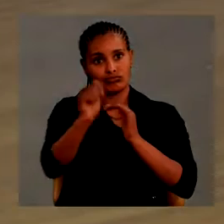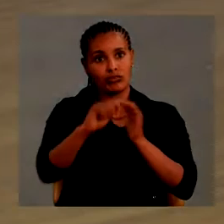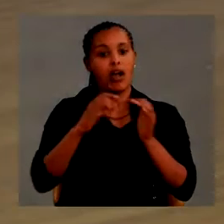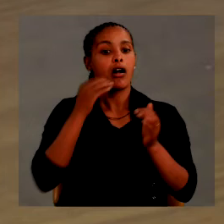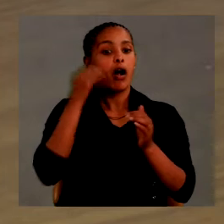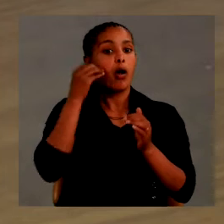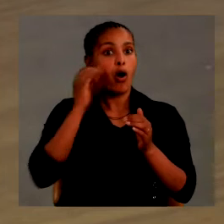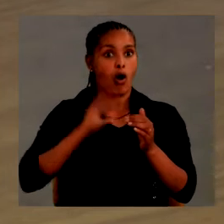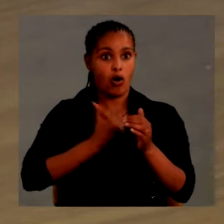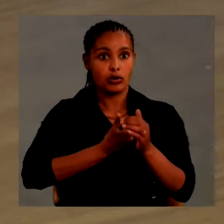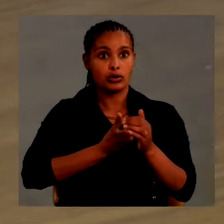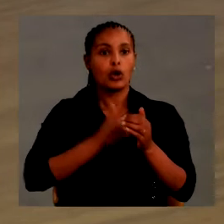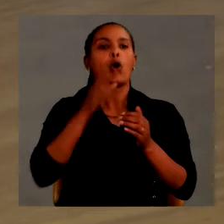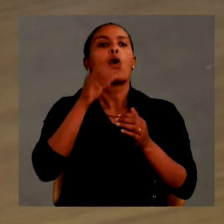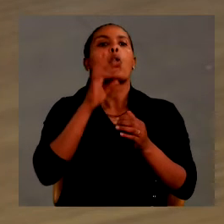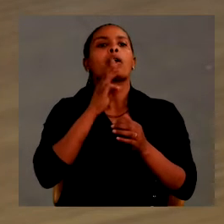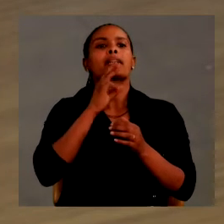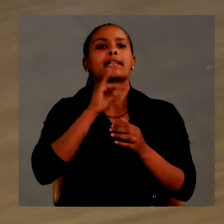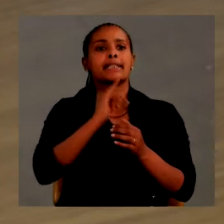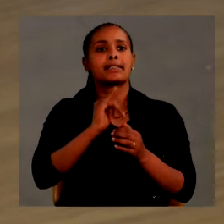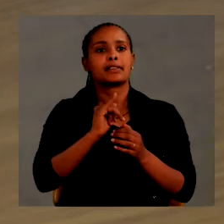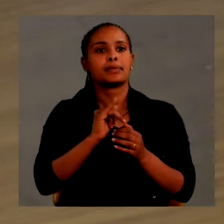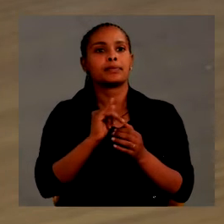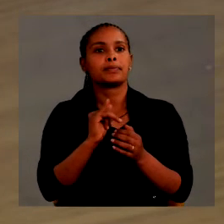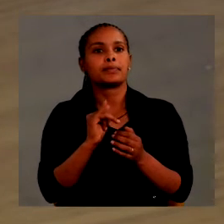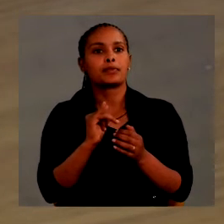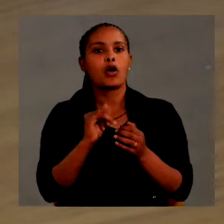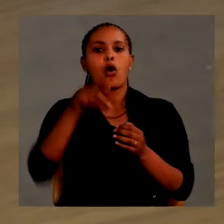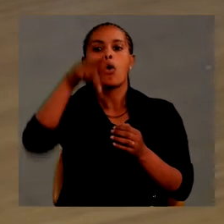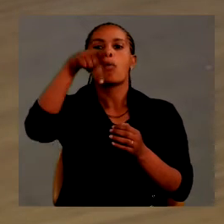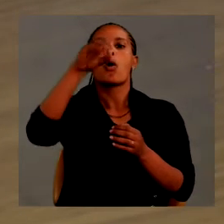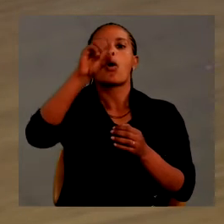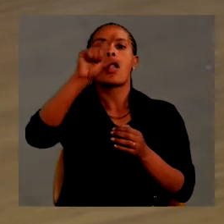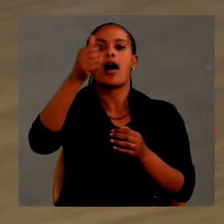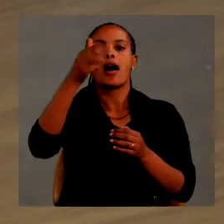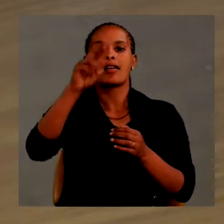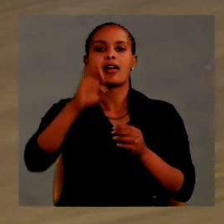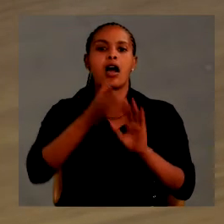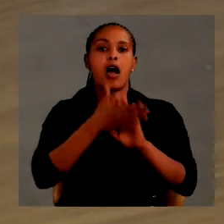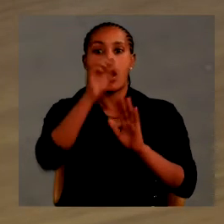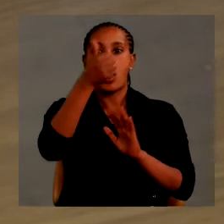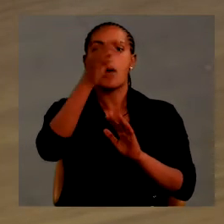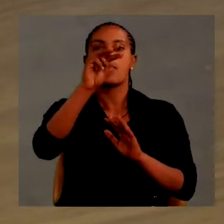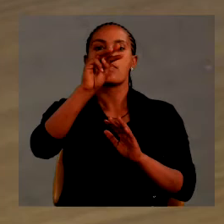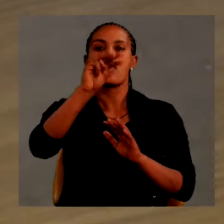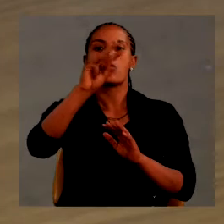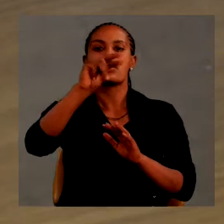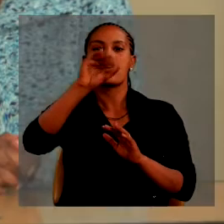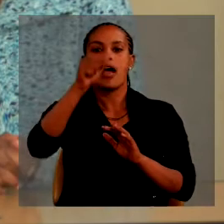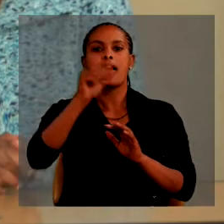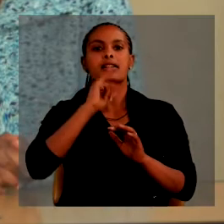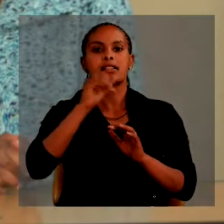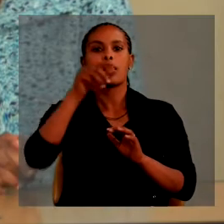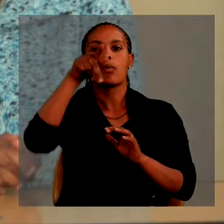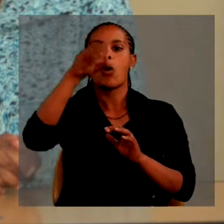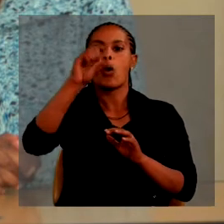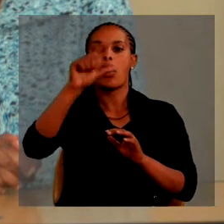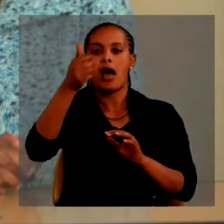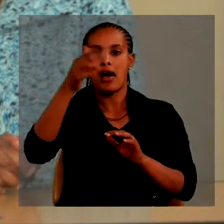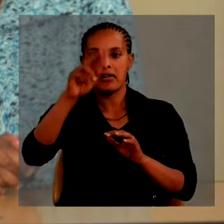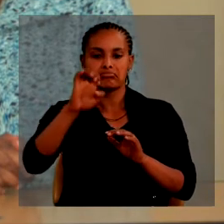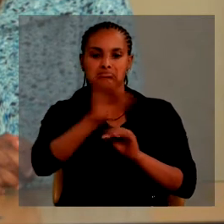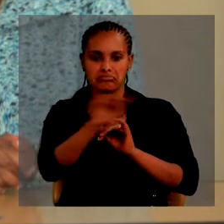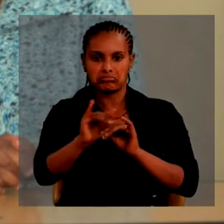house, because water is polar, ammonia is polar, polar